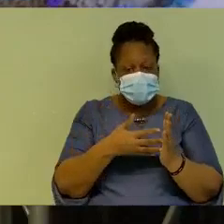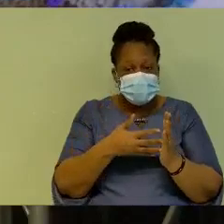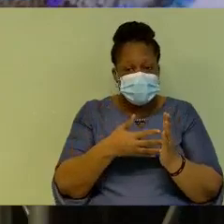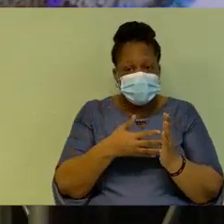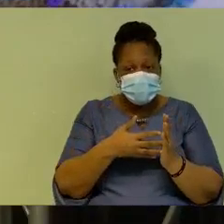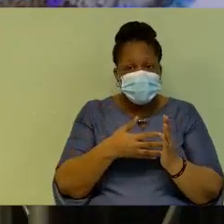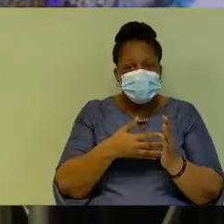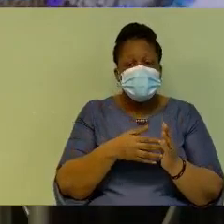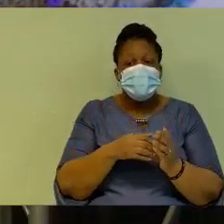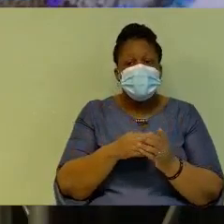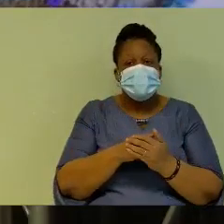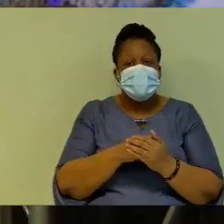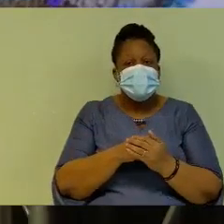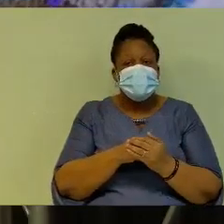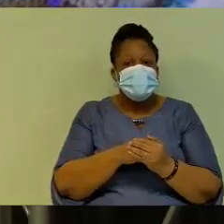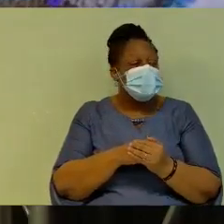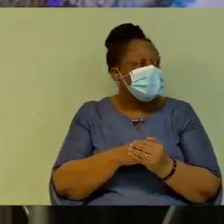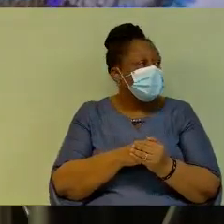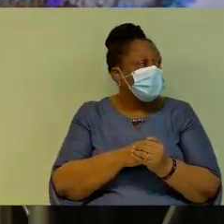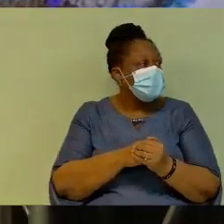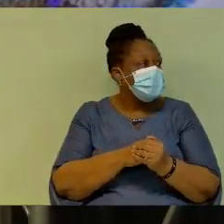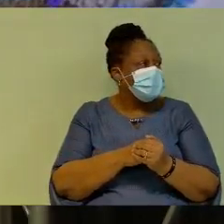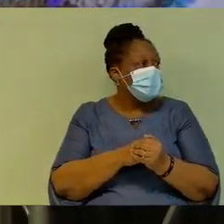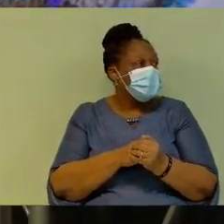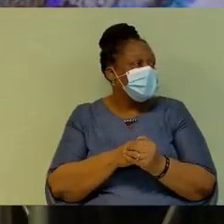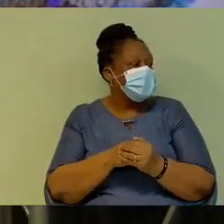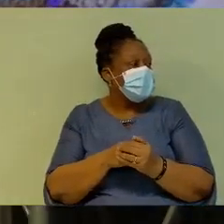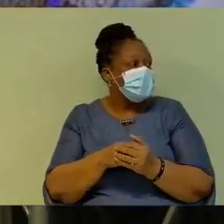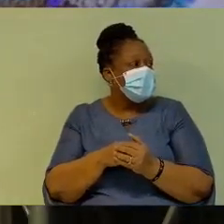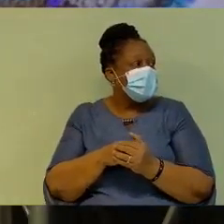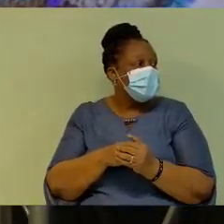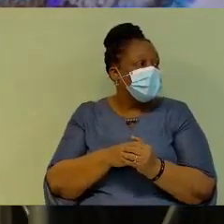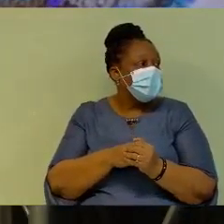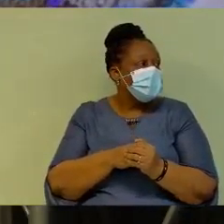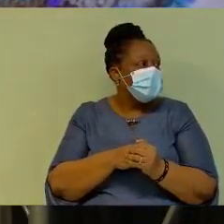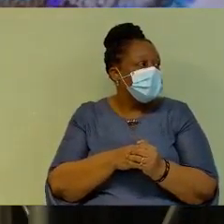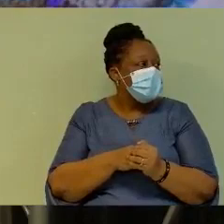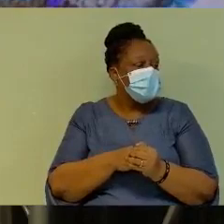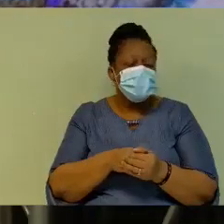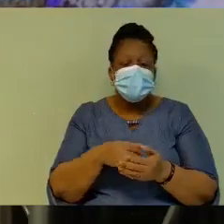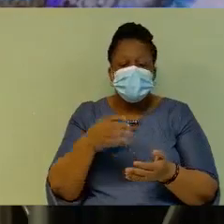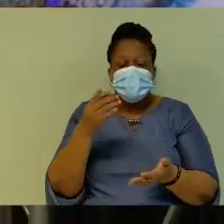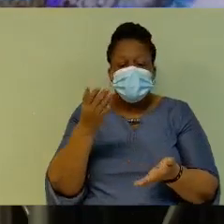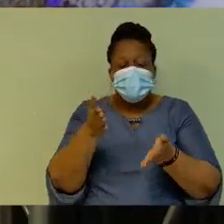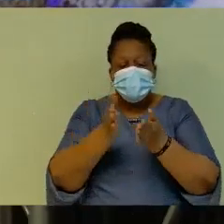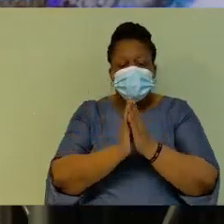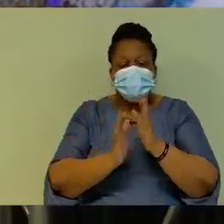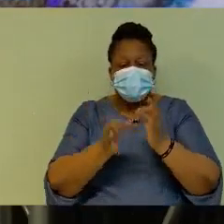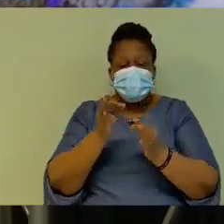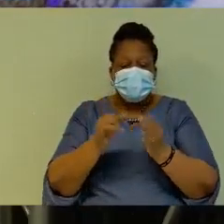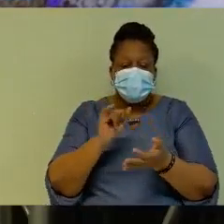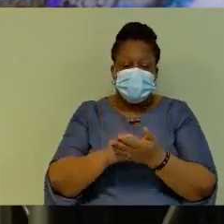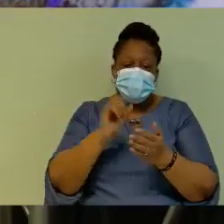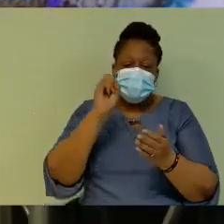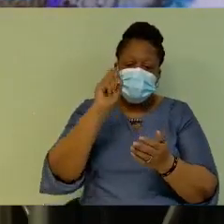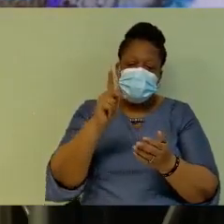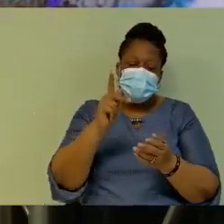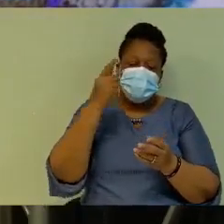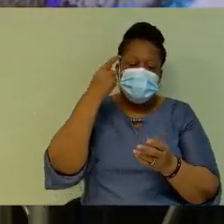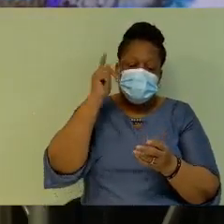if not, does that necessarily mean it is okay to release persons from quarantine without testing them